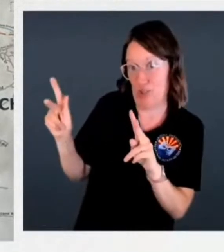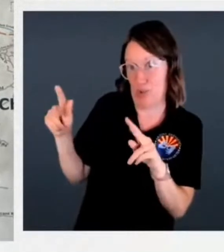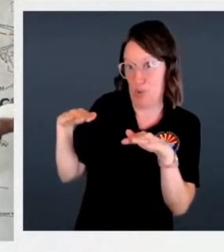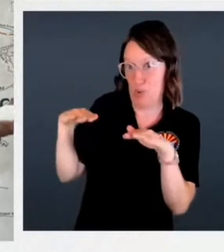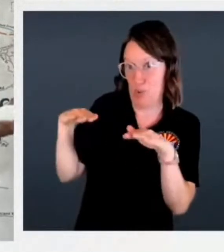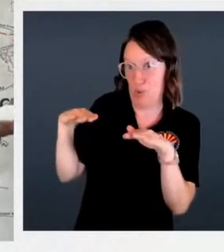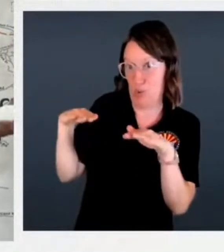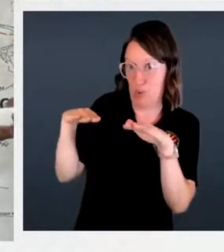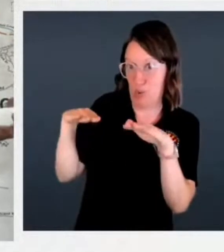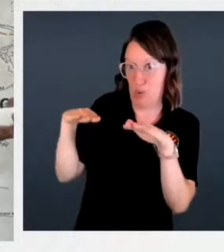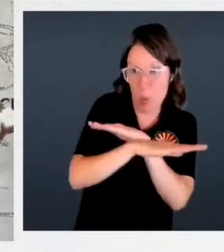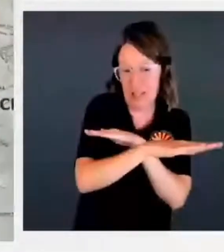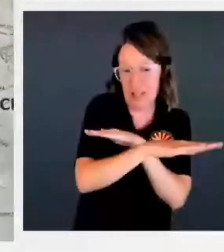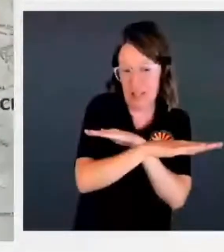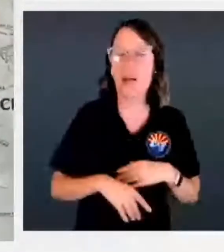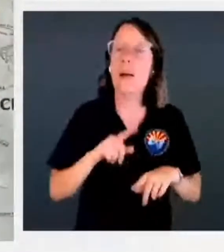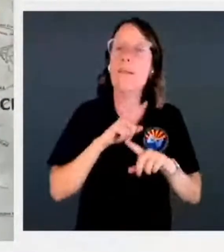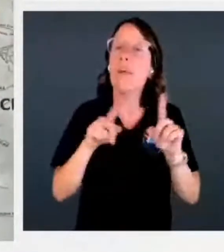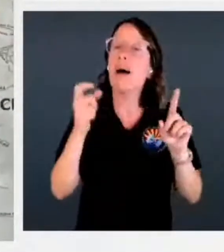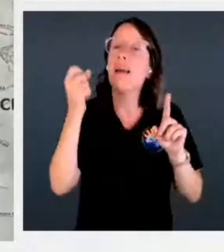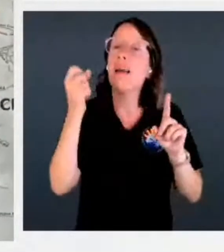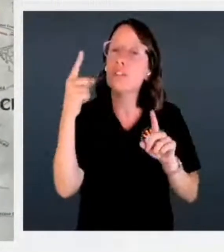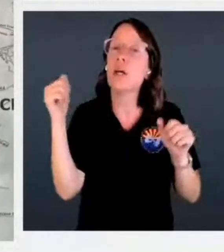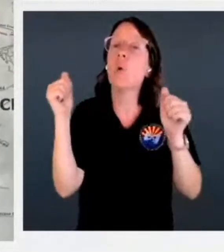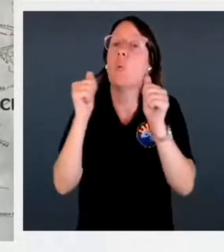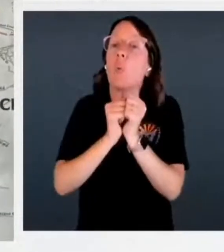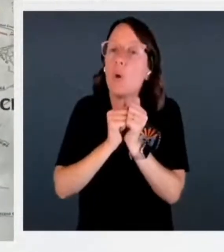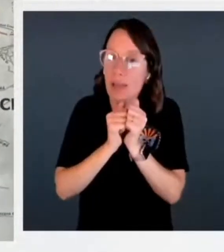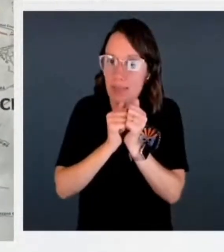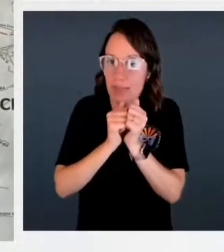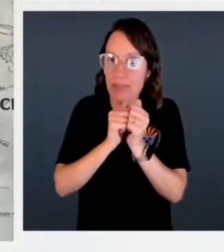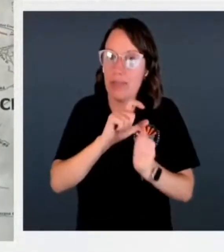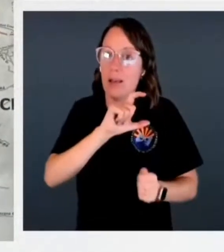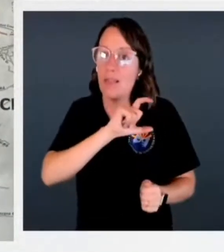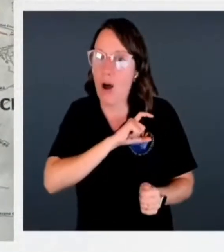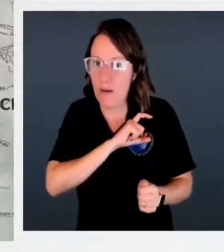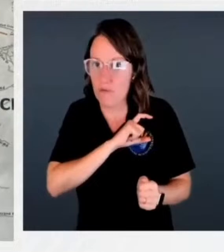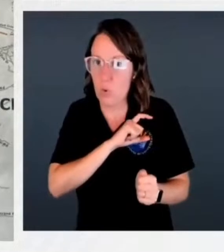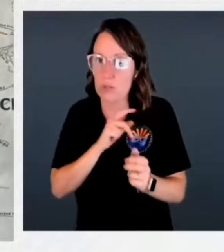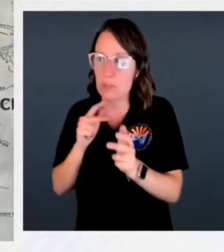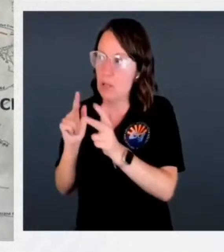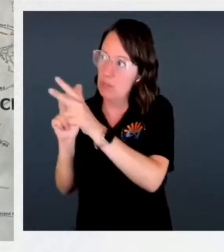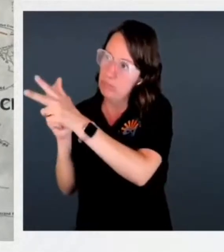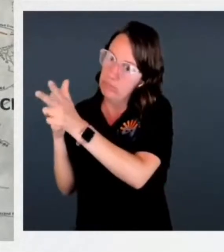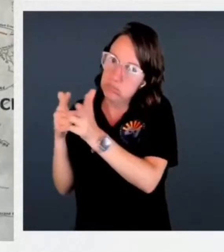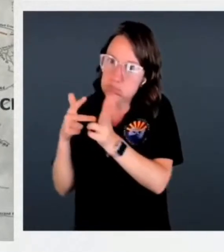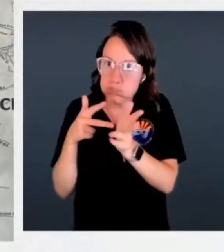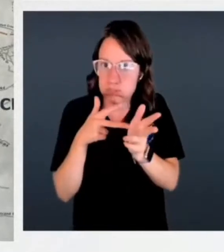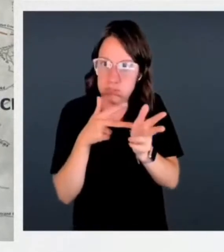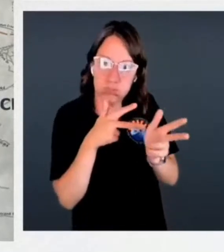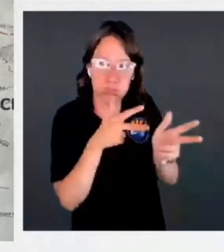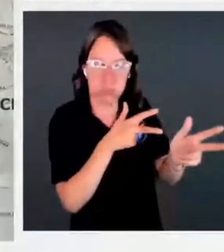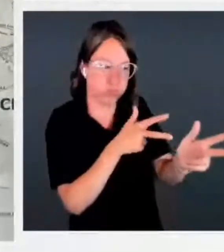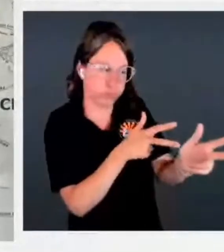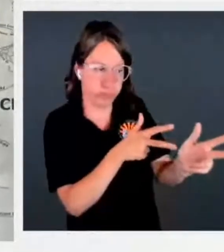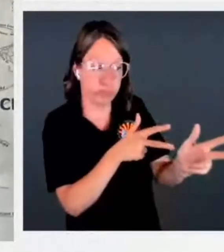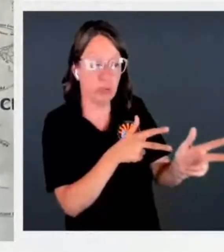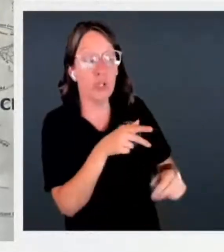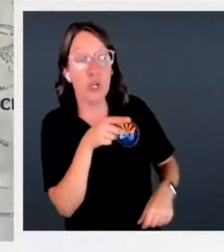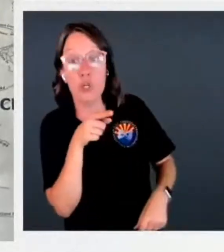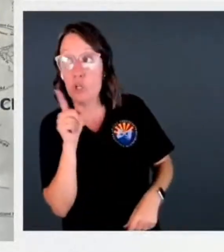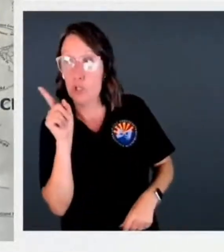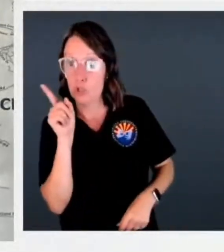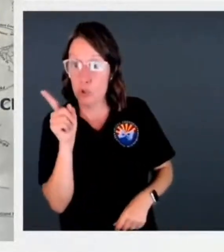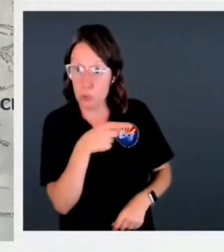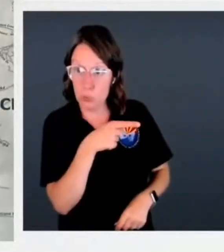means they're what we call escorts. So we would take you into the locations that are evacuated to get things